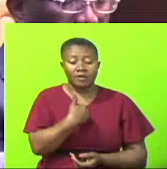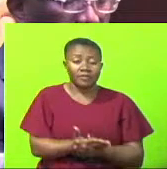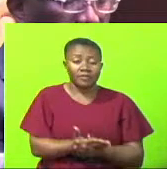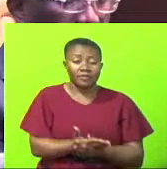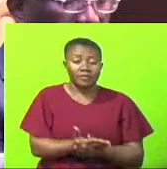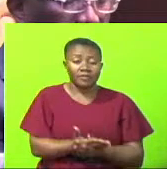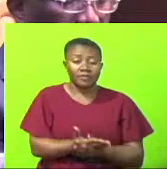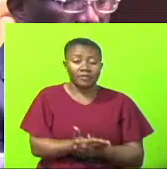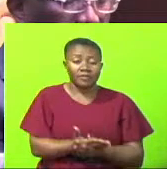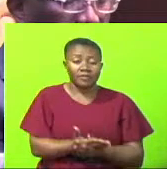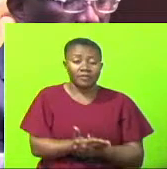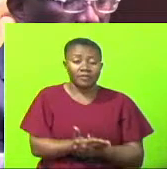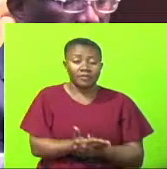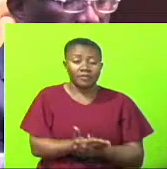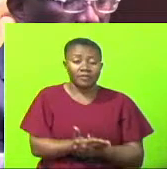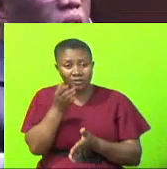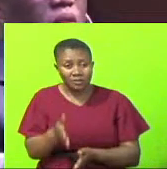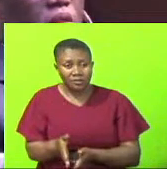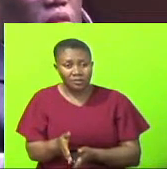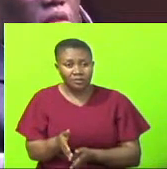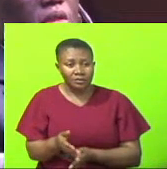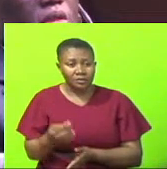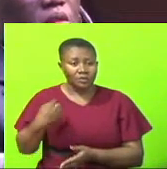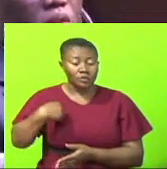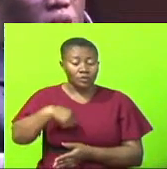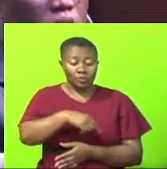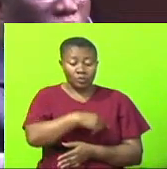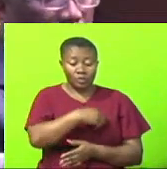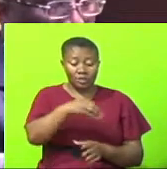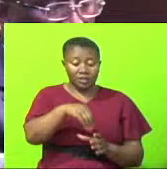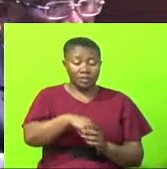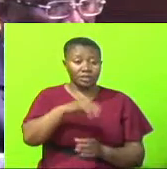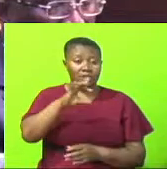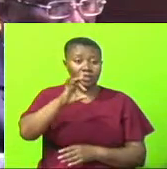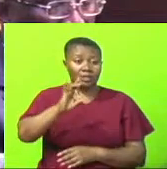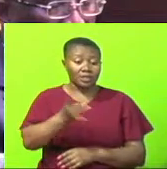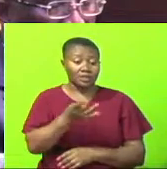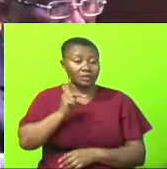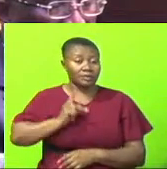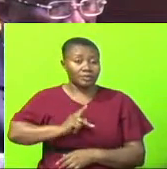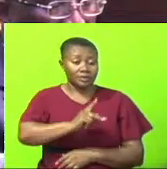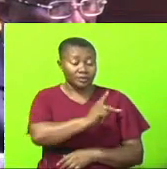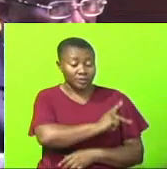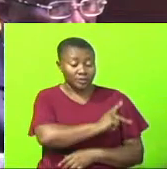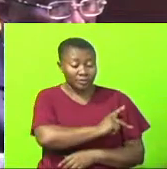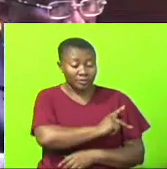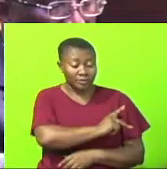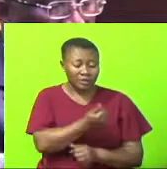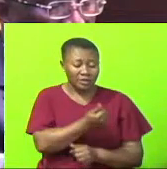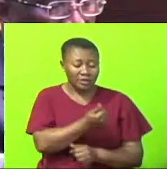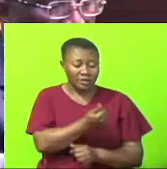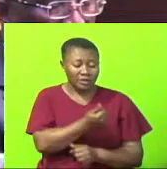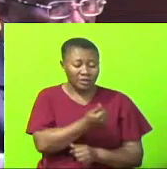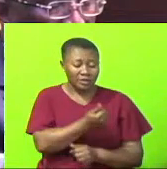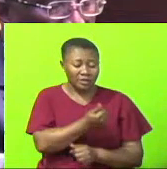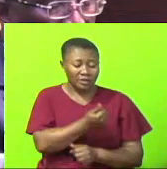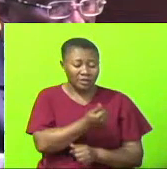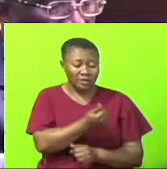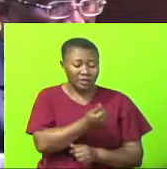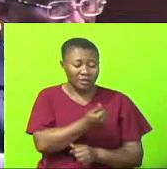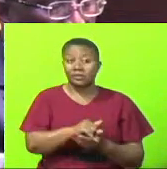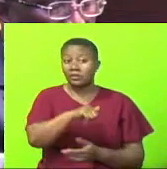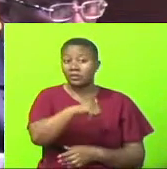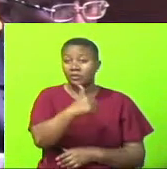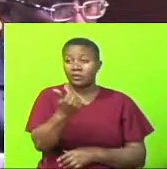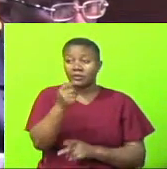Mr. Speaker, we are in the 8th Parliament, and everything that any person plans